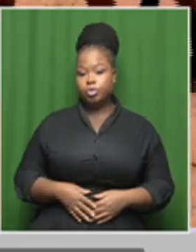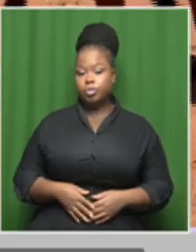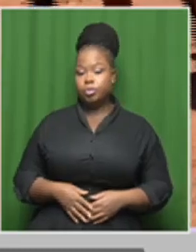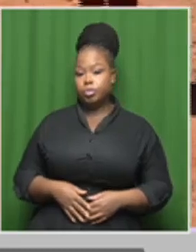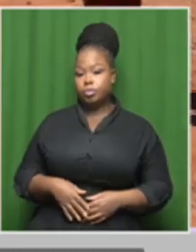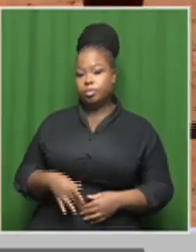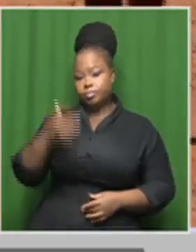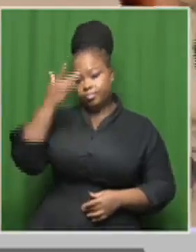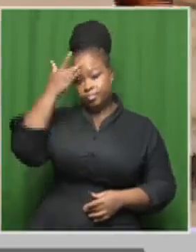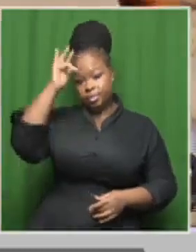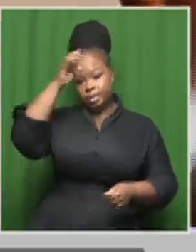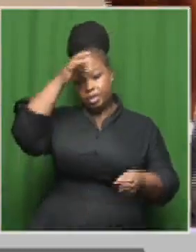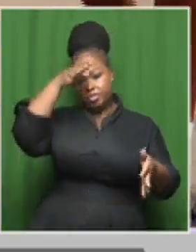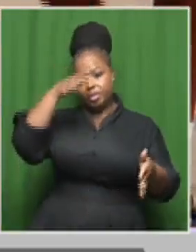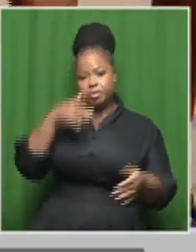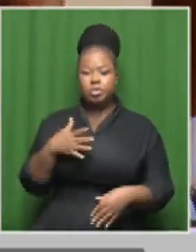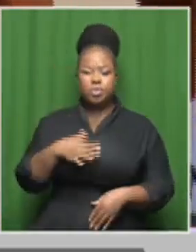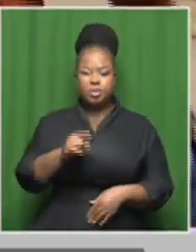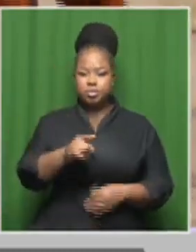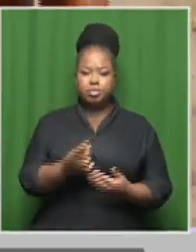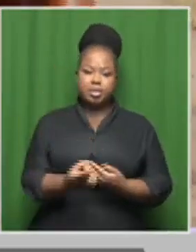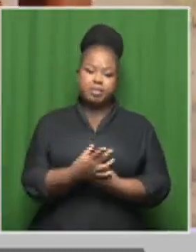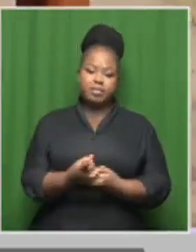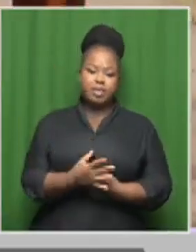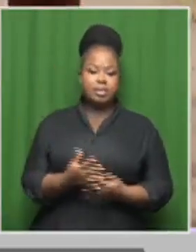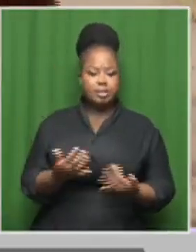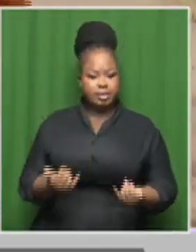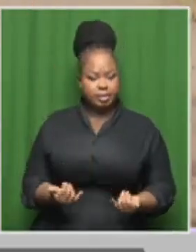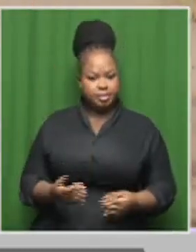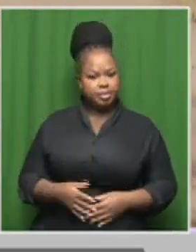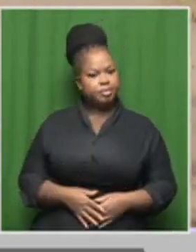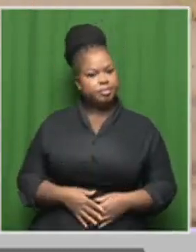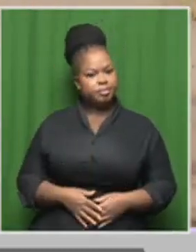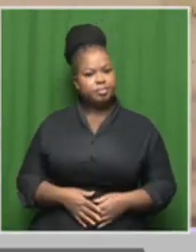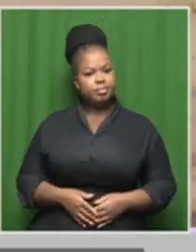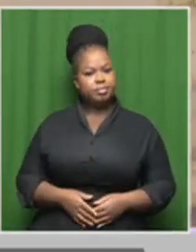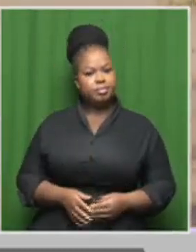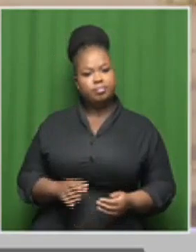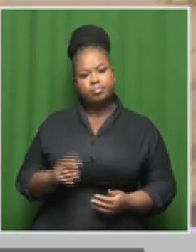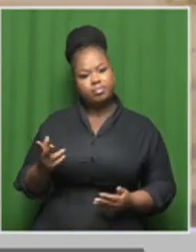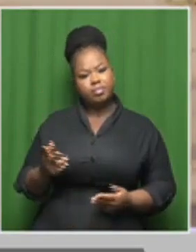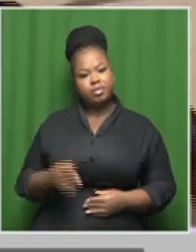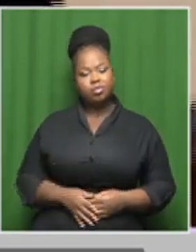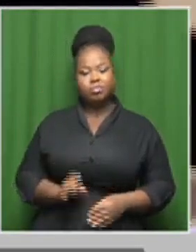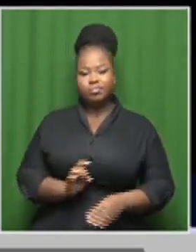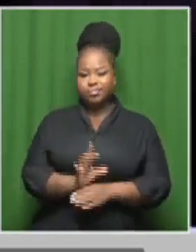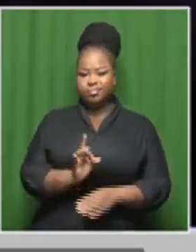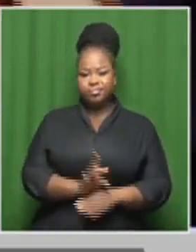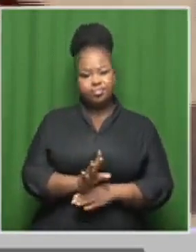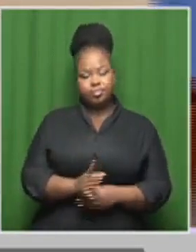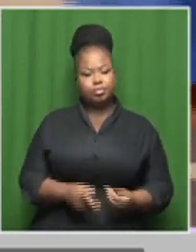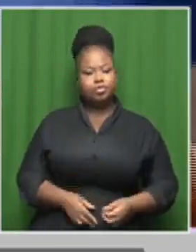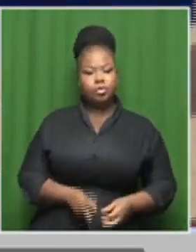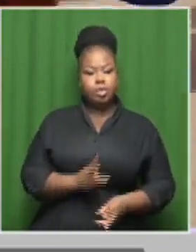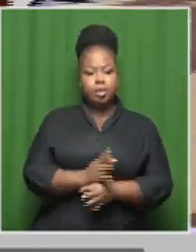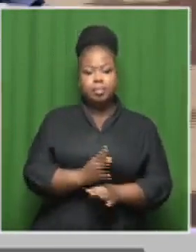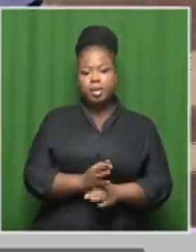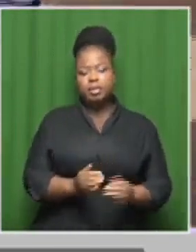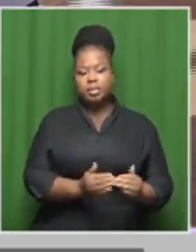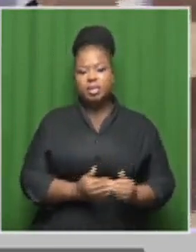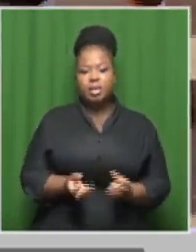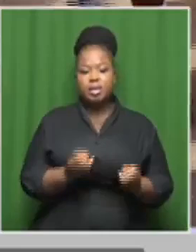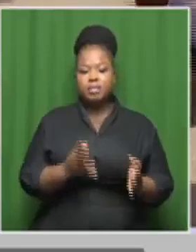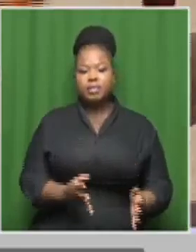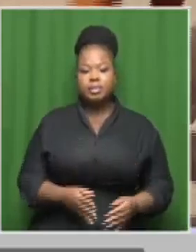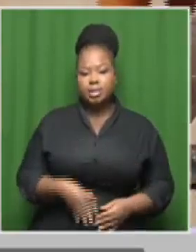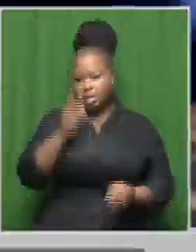expert, and we were looking to you for some advice. As we round off, what's some of those tips and tricks that you have for parents, caregivers, and